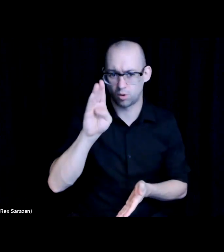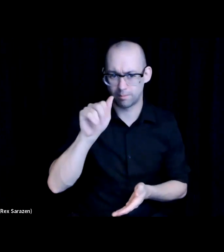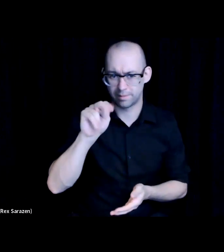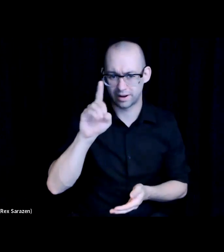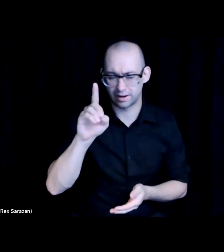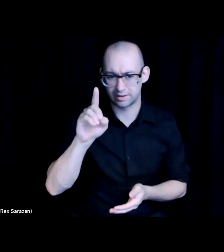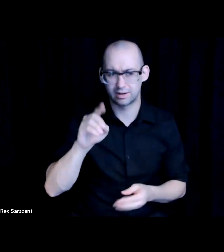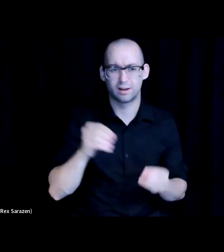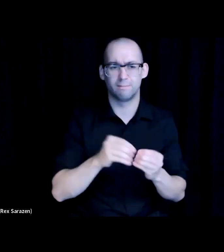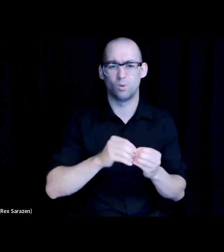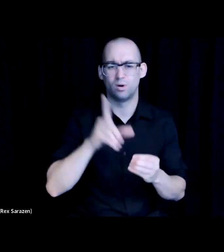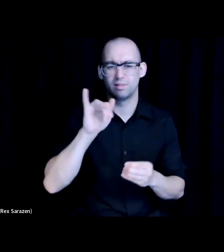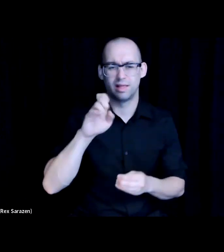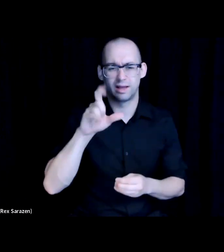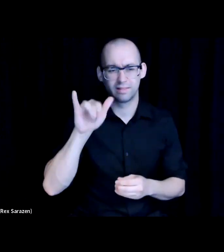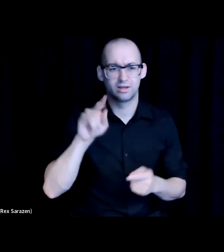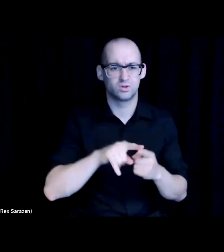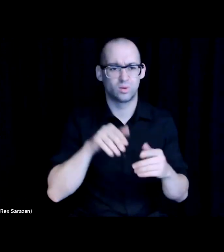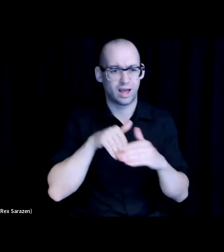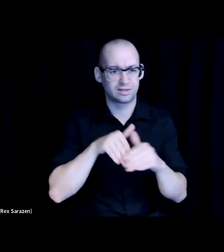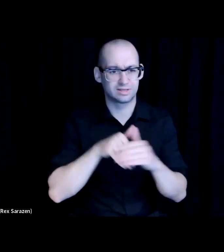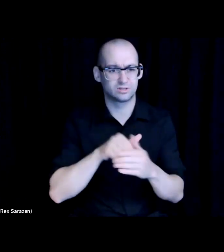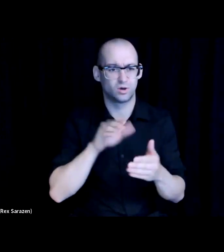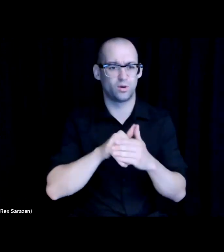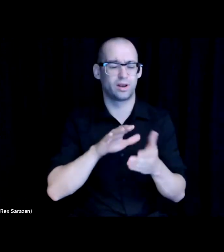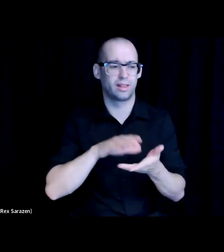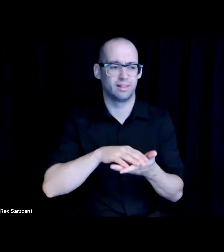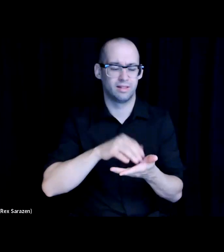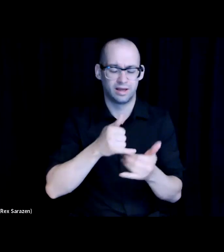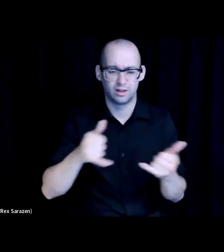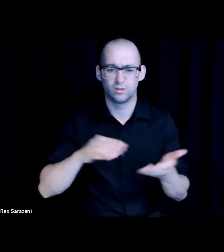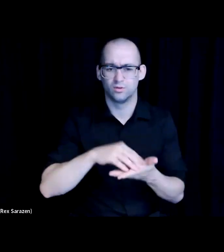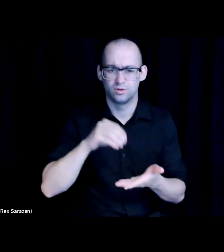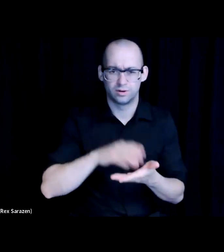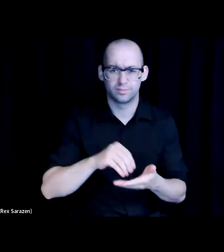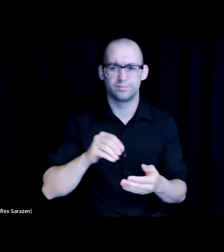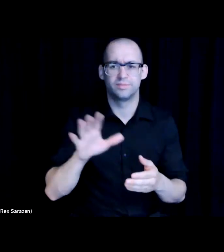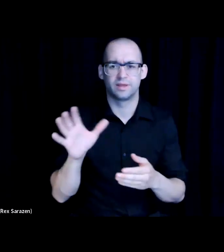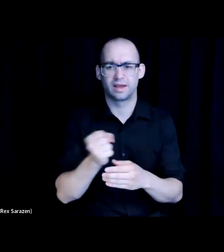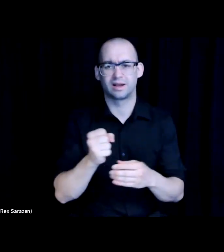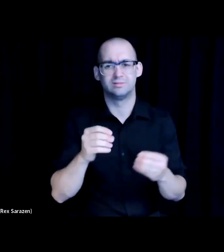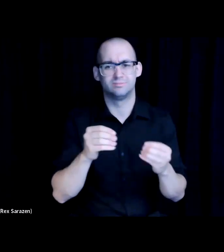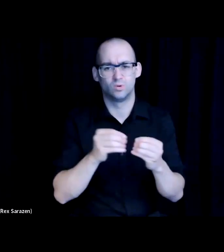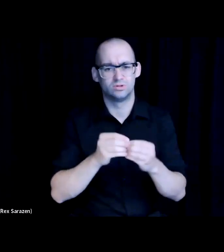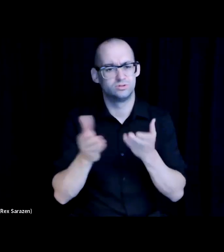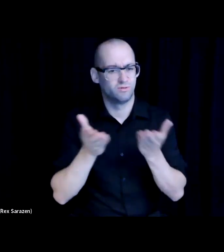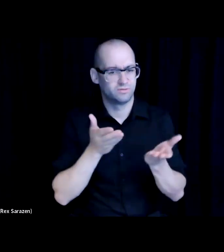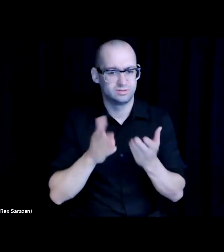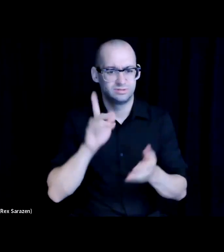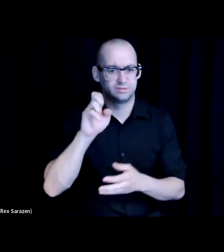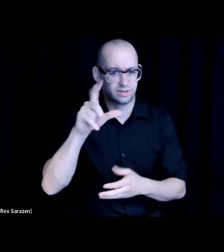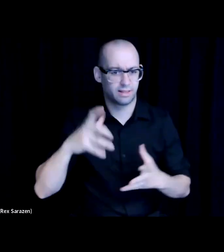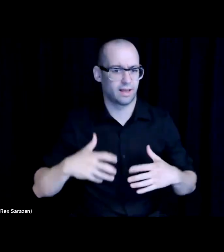access online learning, obtain health information, and receive telehealth and telemental health services. An